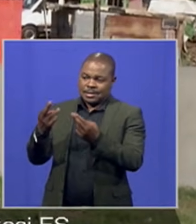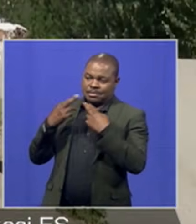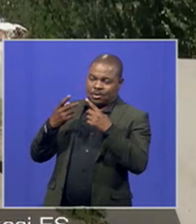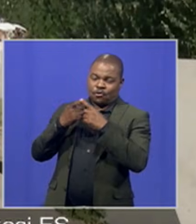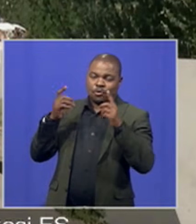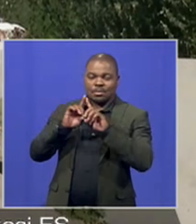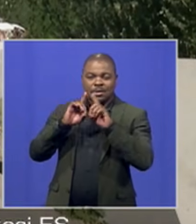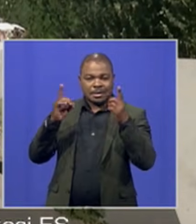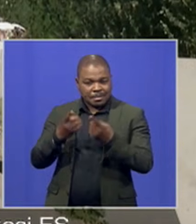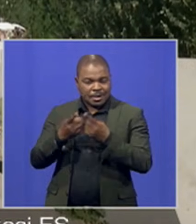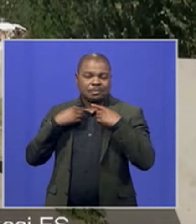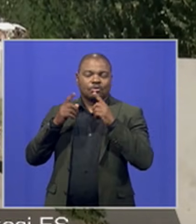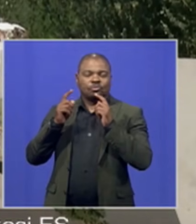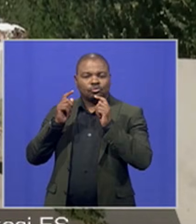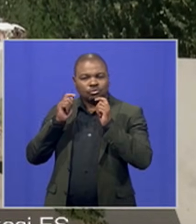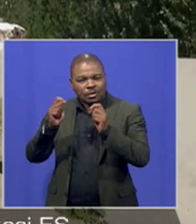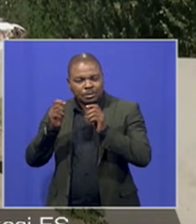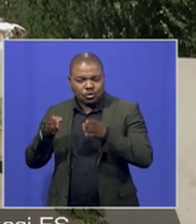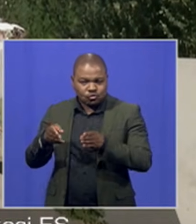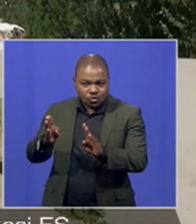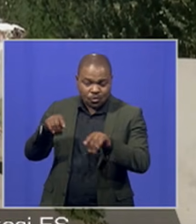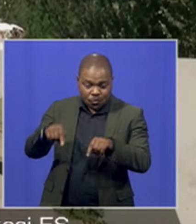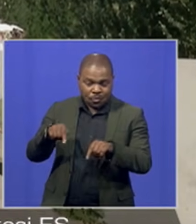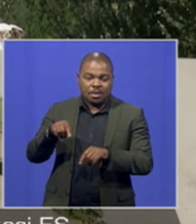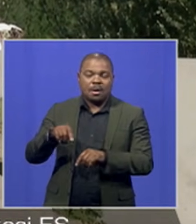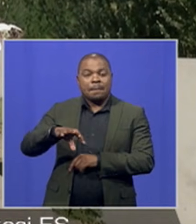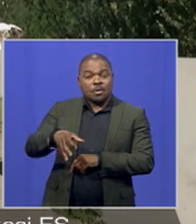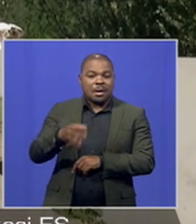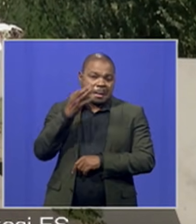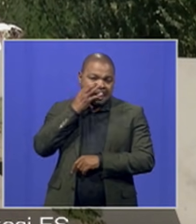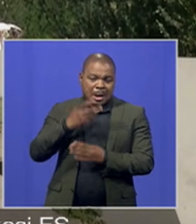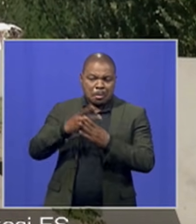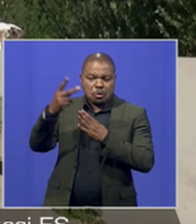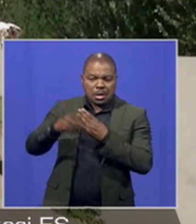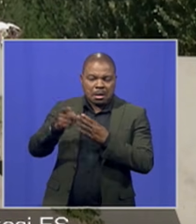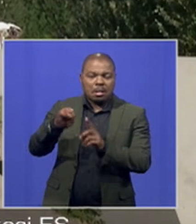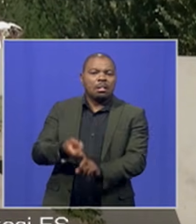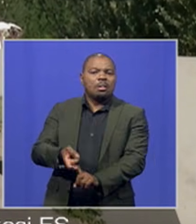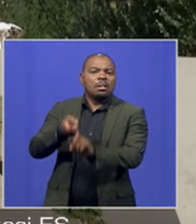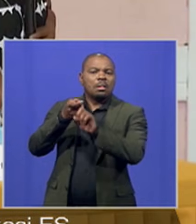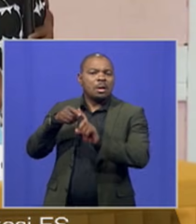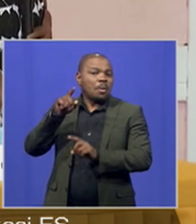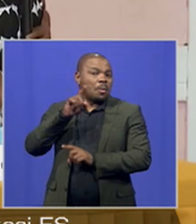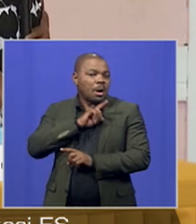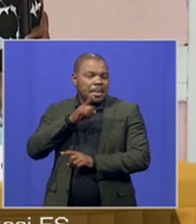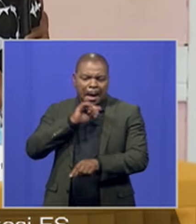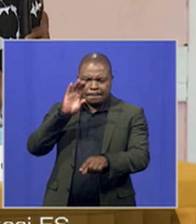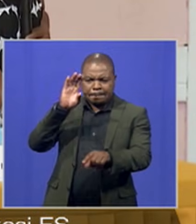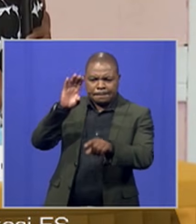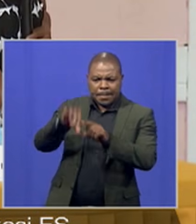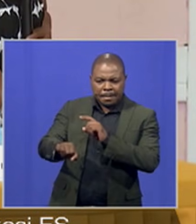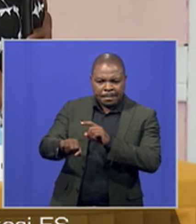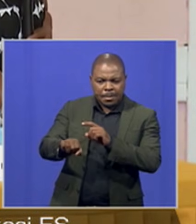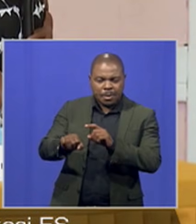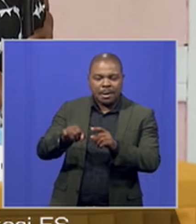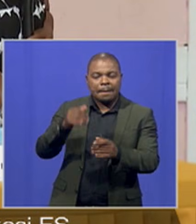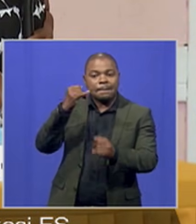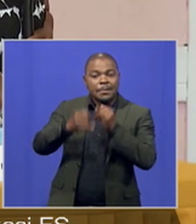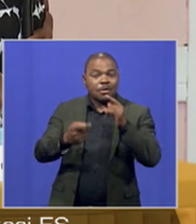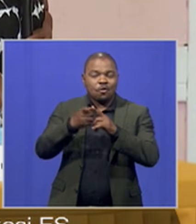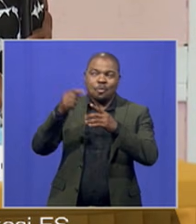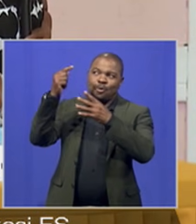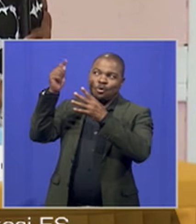la dipalangwa le ditsela mo provinseng le bolela gore projeke eno e ne a emisiwa fa go sena go tshwaiwa phoso ke moruni ka karetso ka